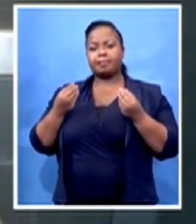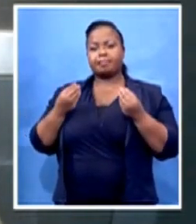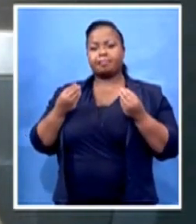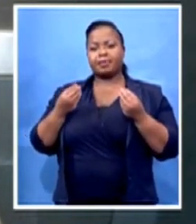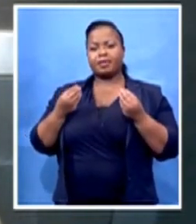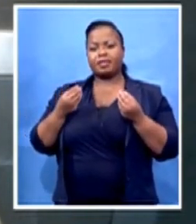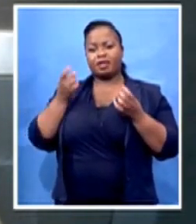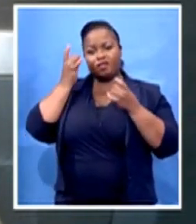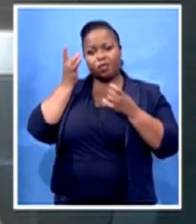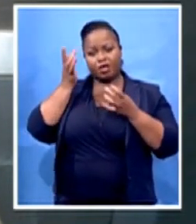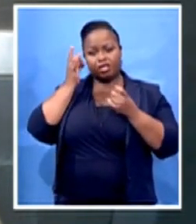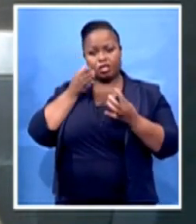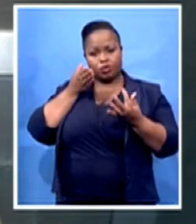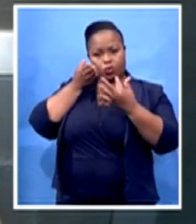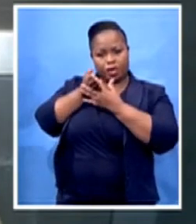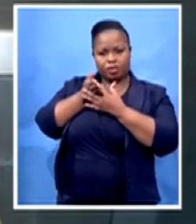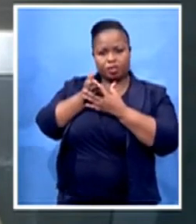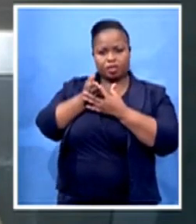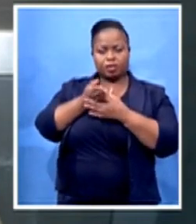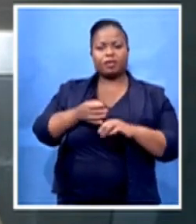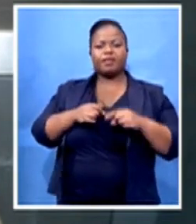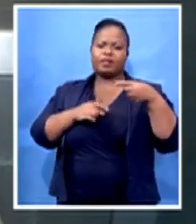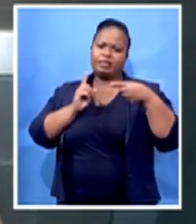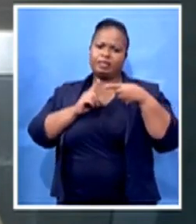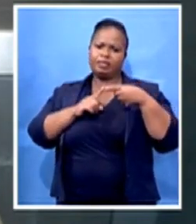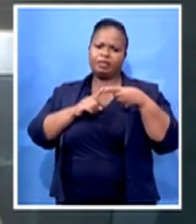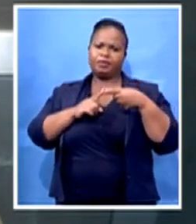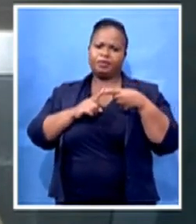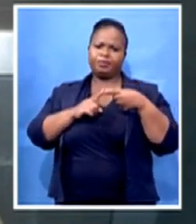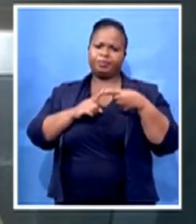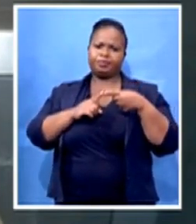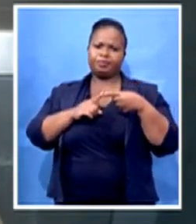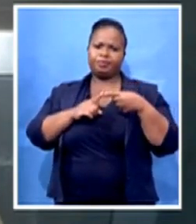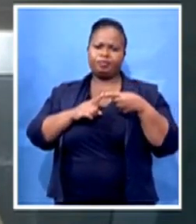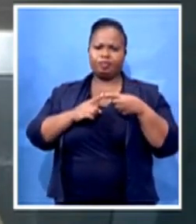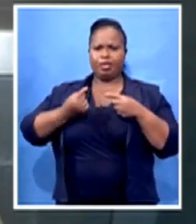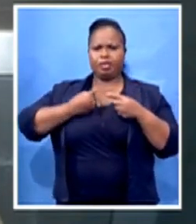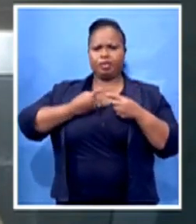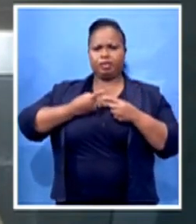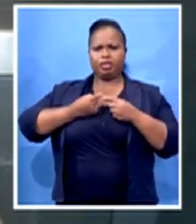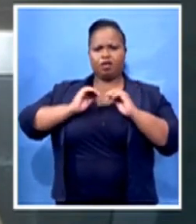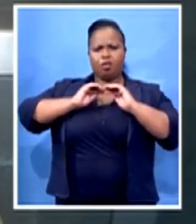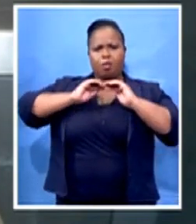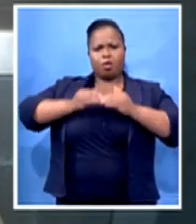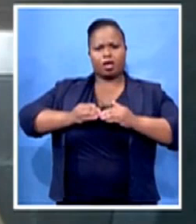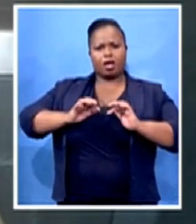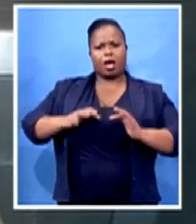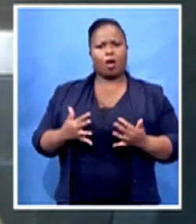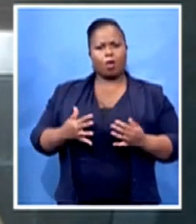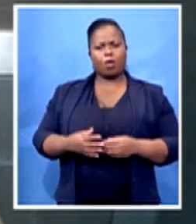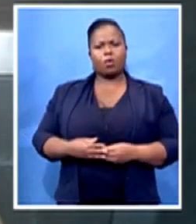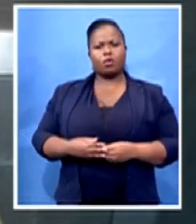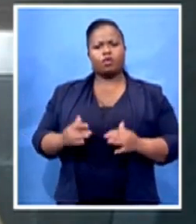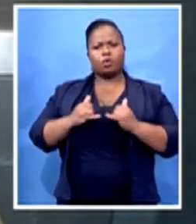looking at how do you actually keep yourself secure, or what is secure collaboration, online collaboration? I think there's two